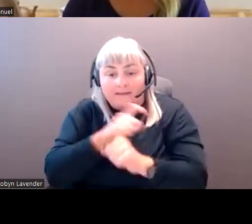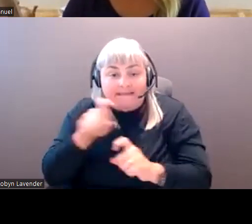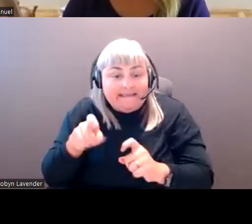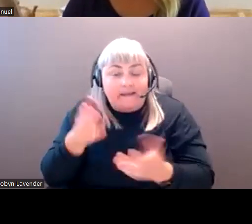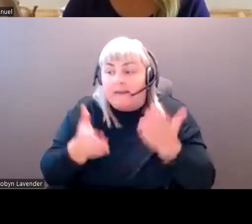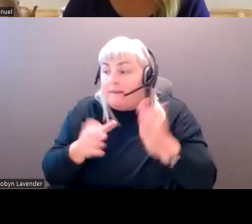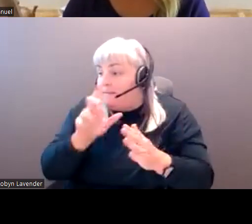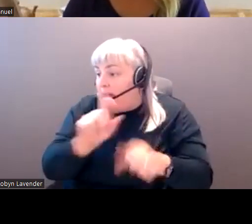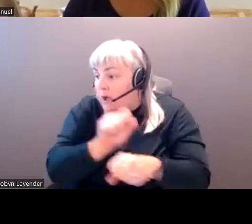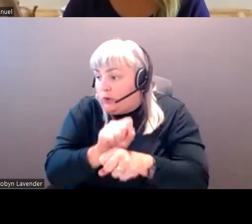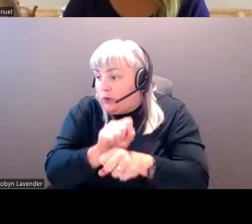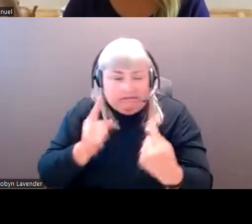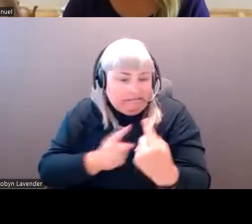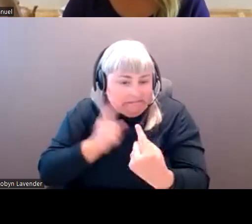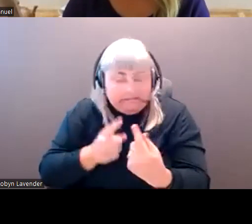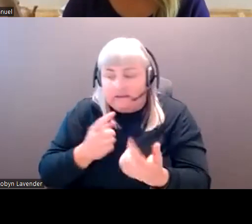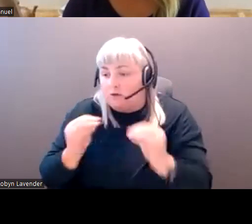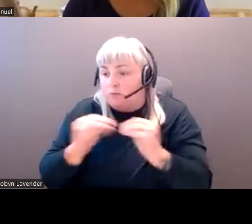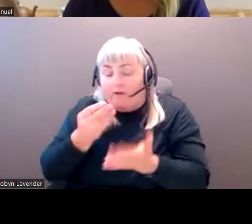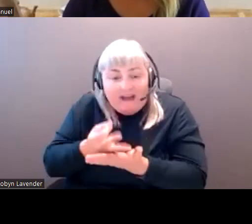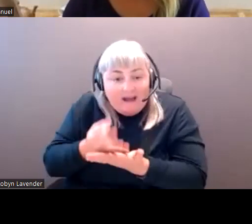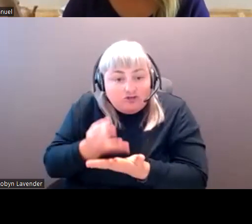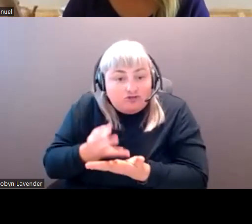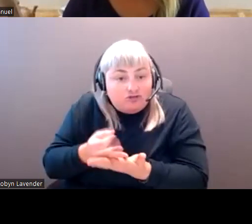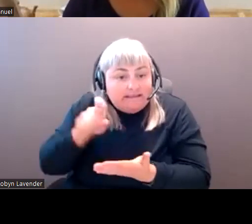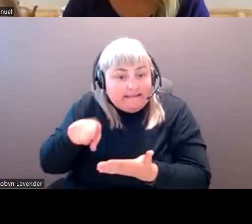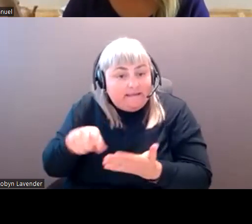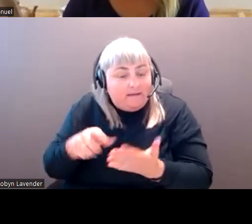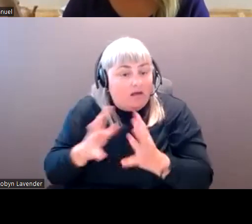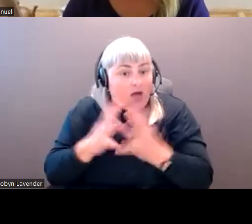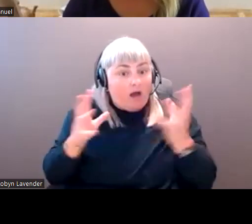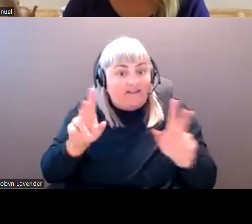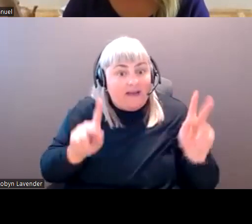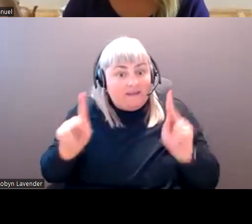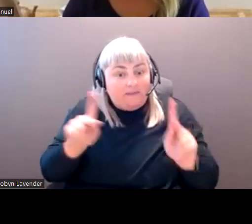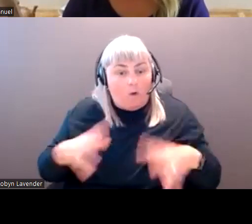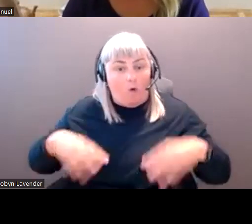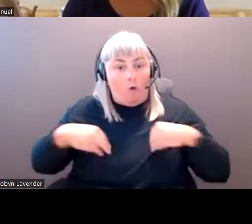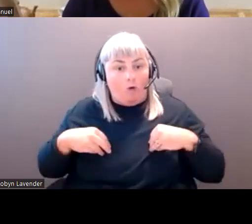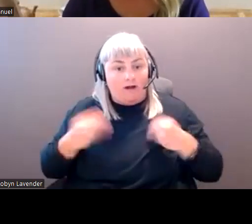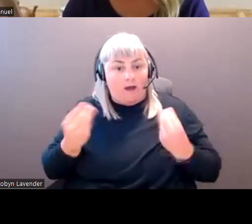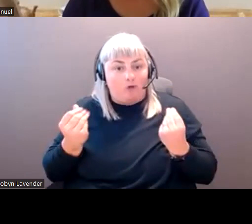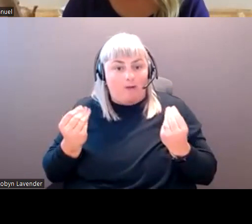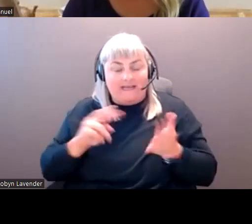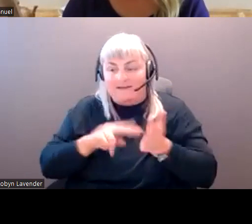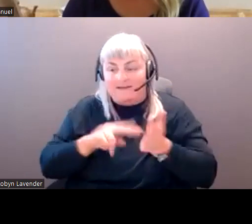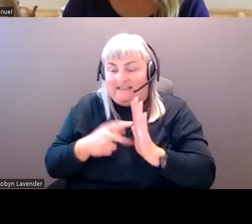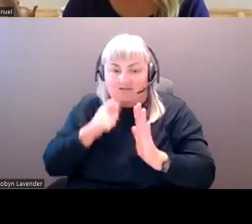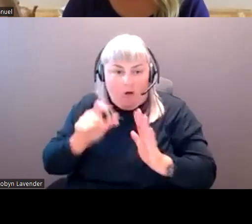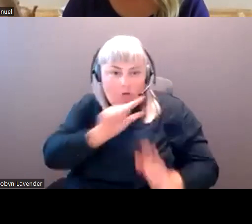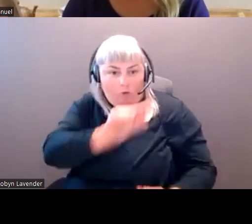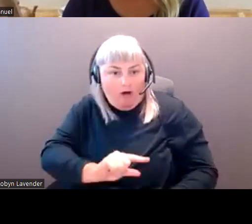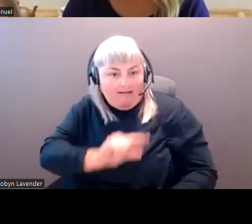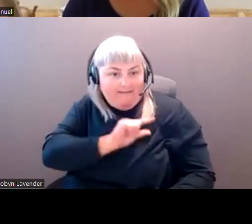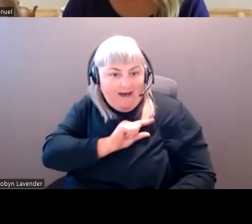might be more financial needs. We see a lot of individuals who own property, therefore aren't eligible for certain housing, but